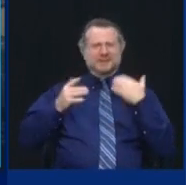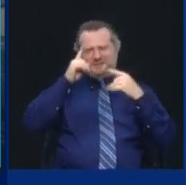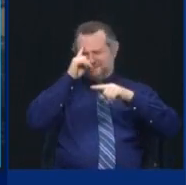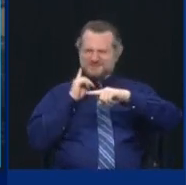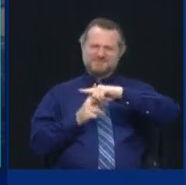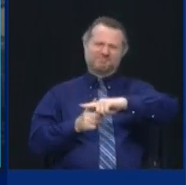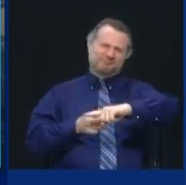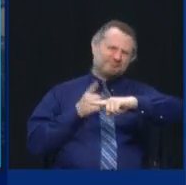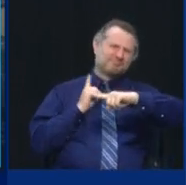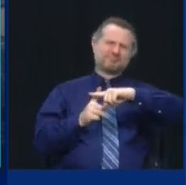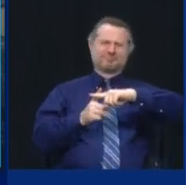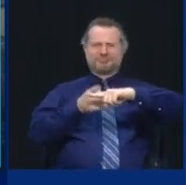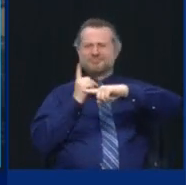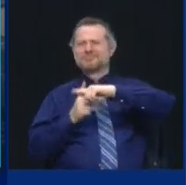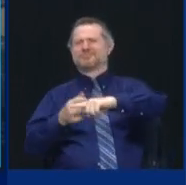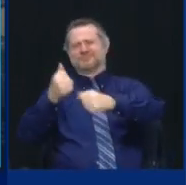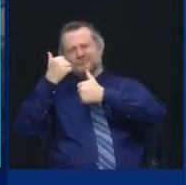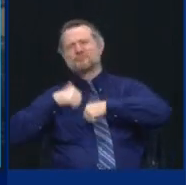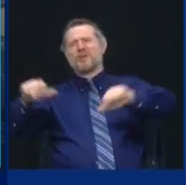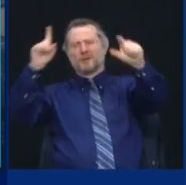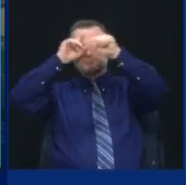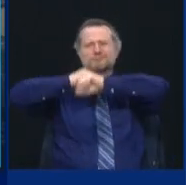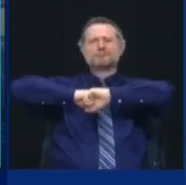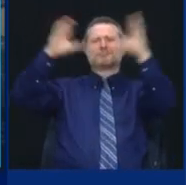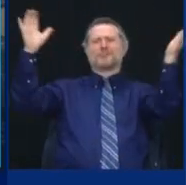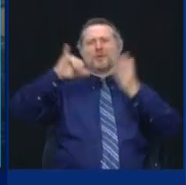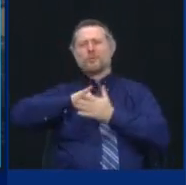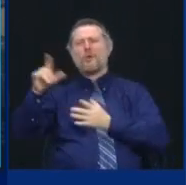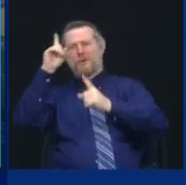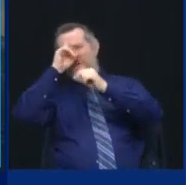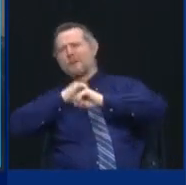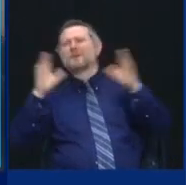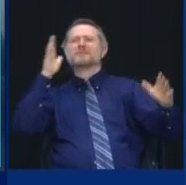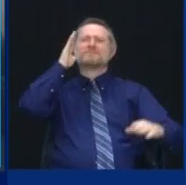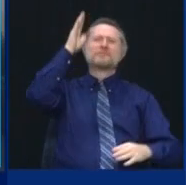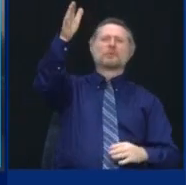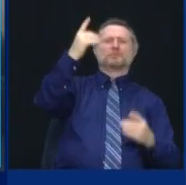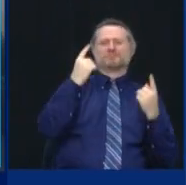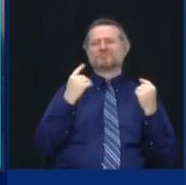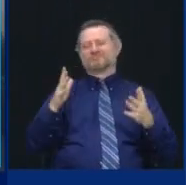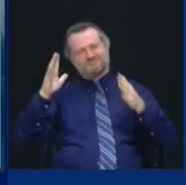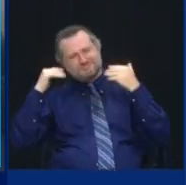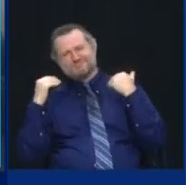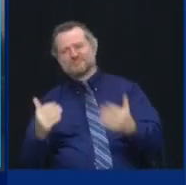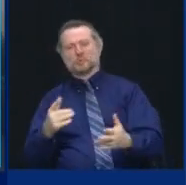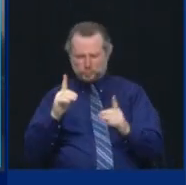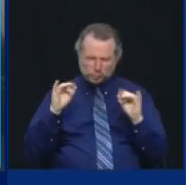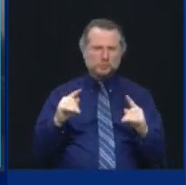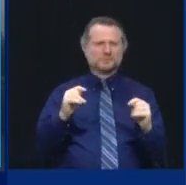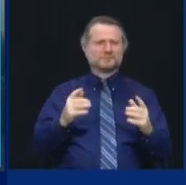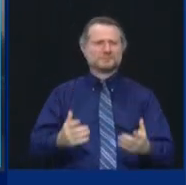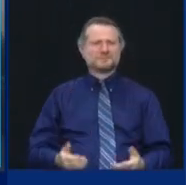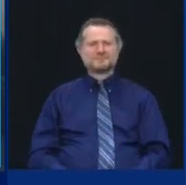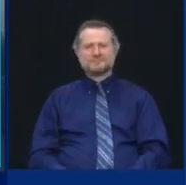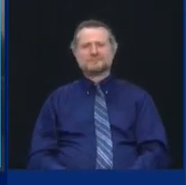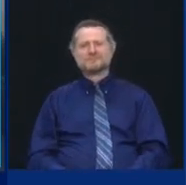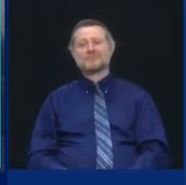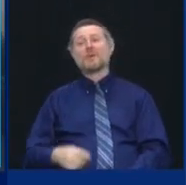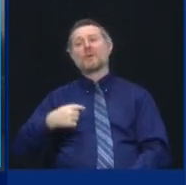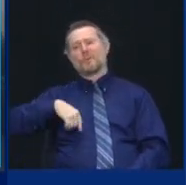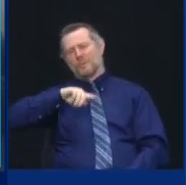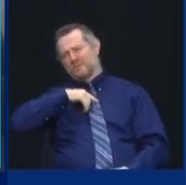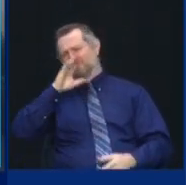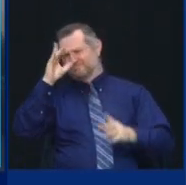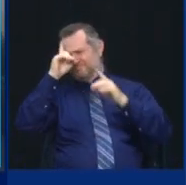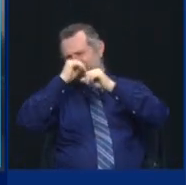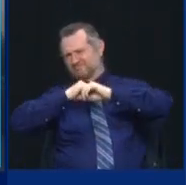Imagine a better New York. And then make it happen. And we will imagine